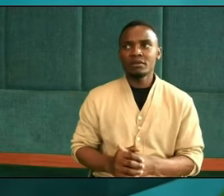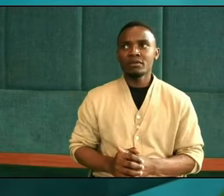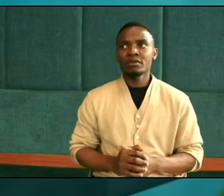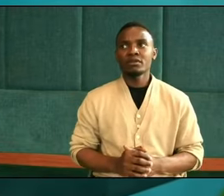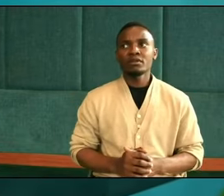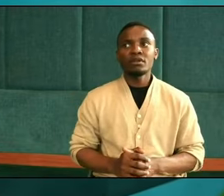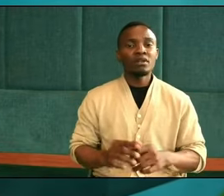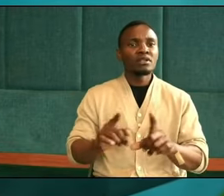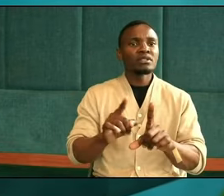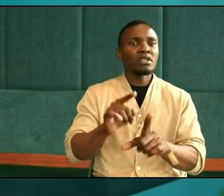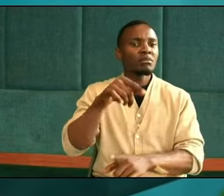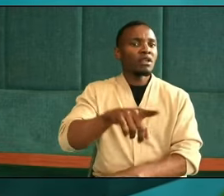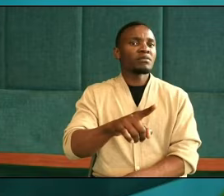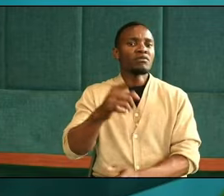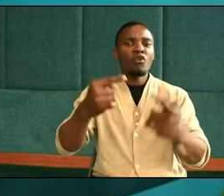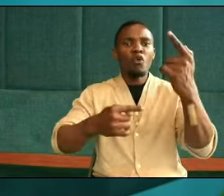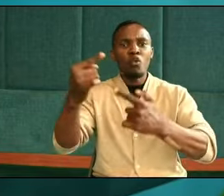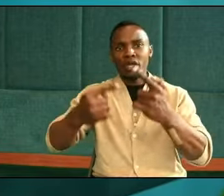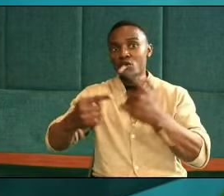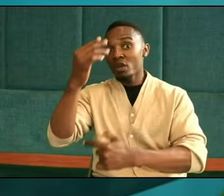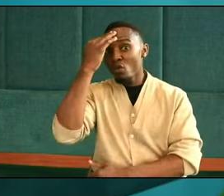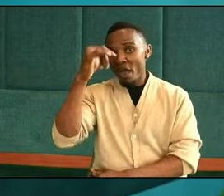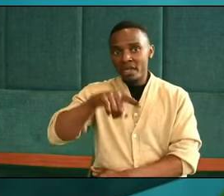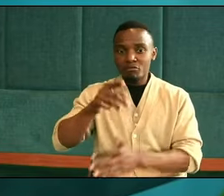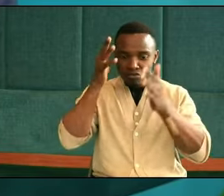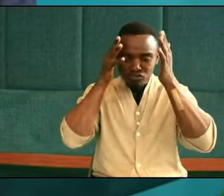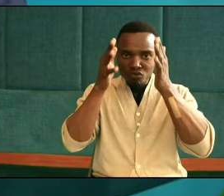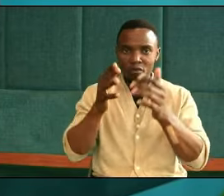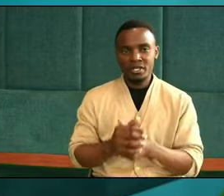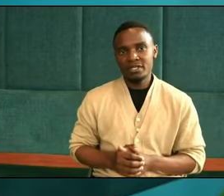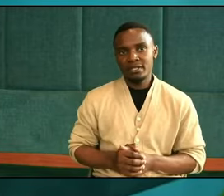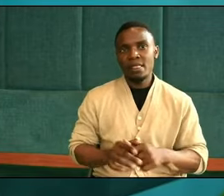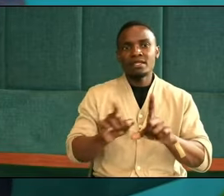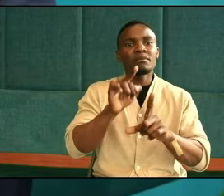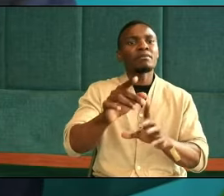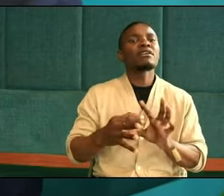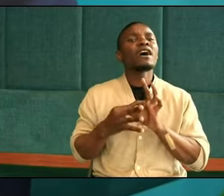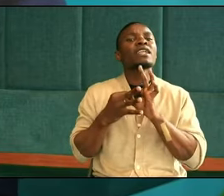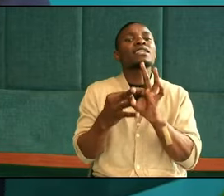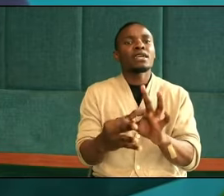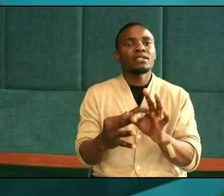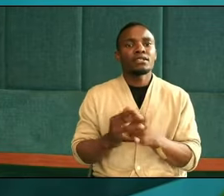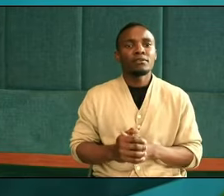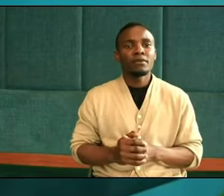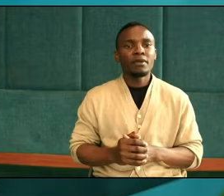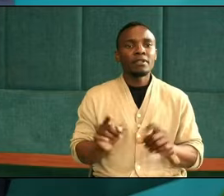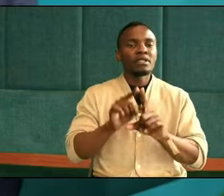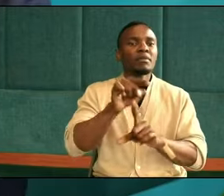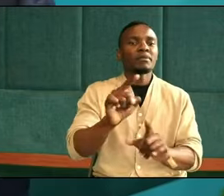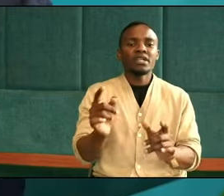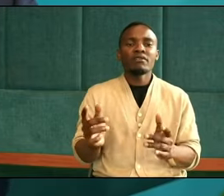great success because of the level of commitment, the level of dedication, the level of